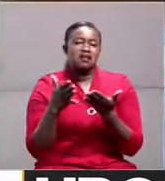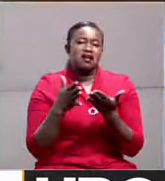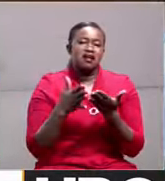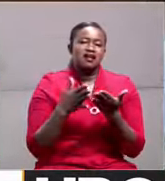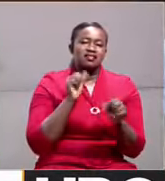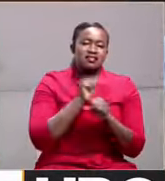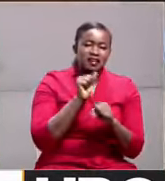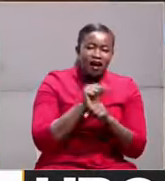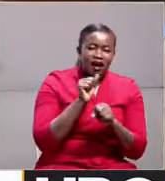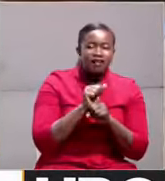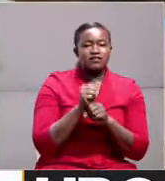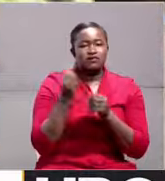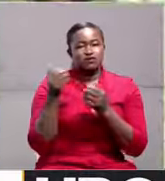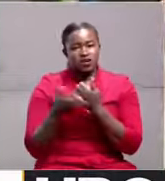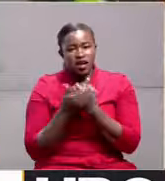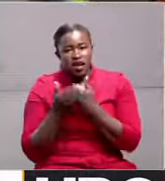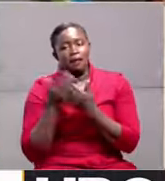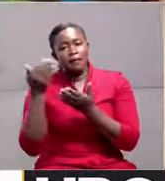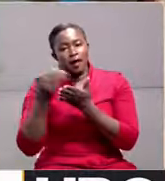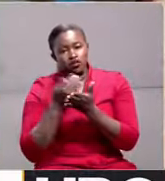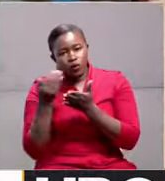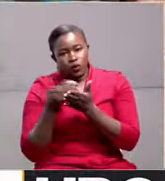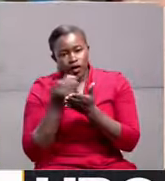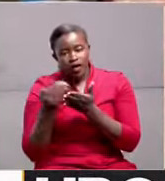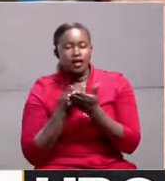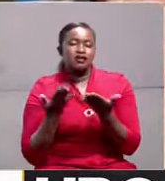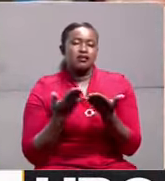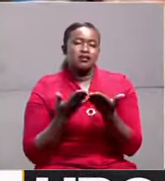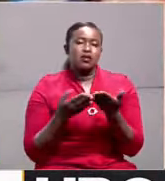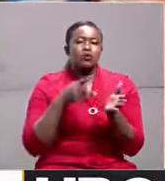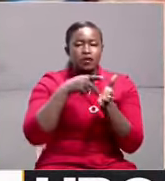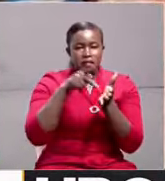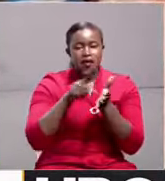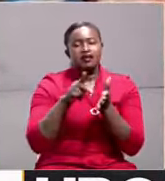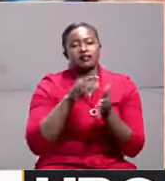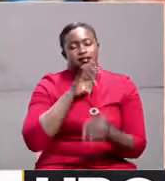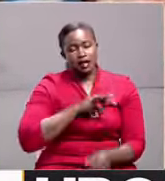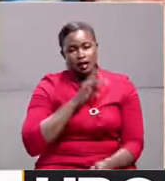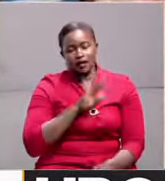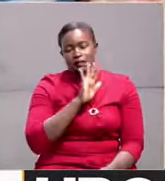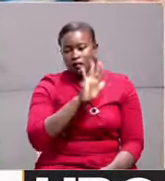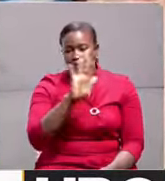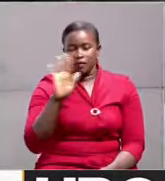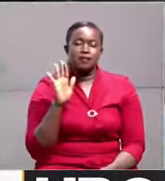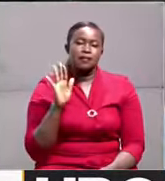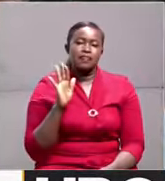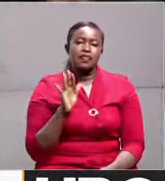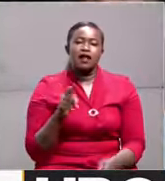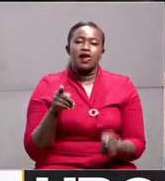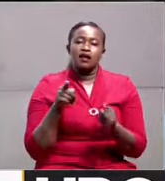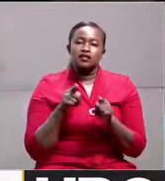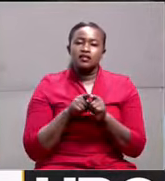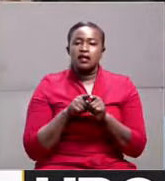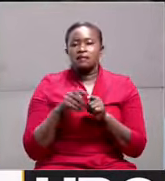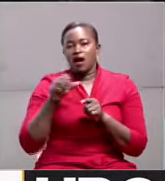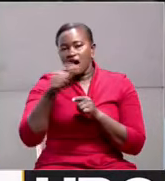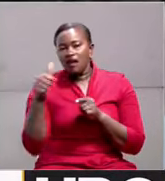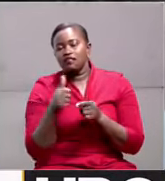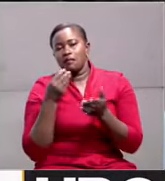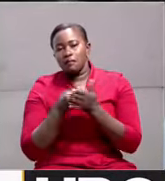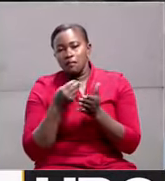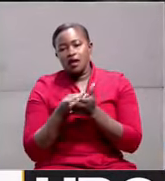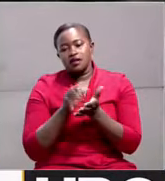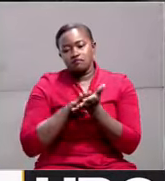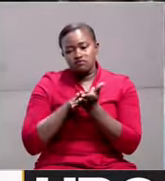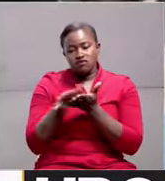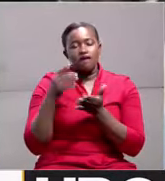owortoke n'owokuteka Then tu yahone zembaziente nensho